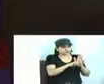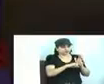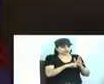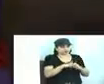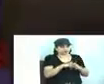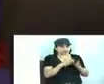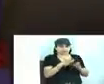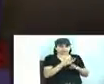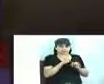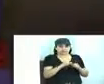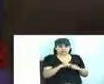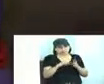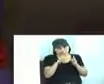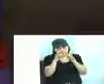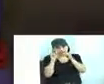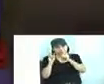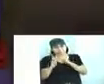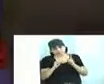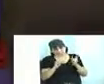roll and gasp,